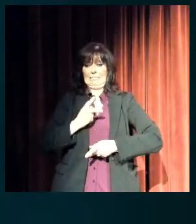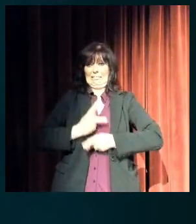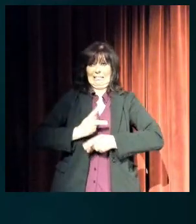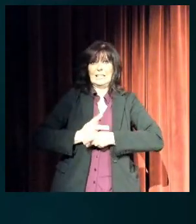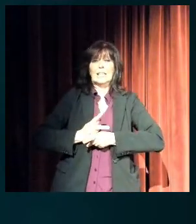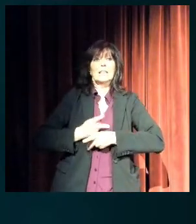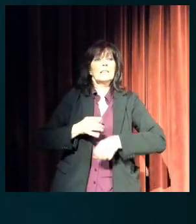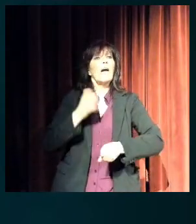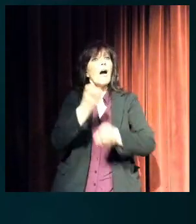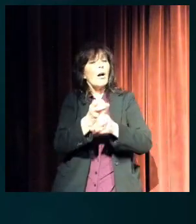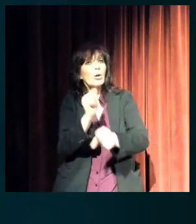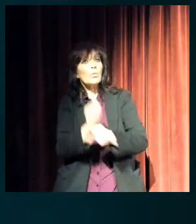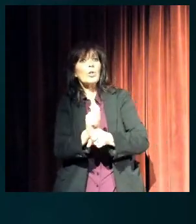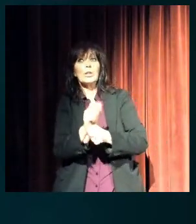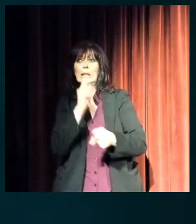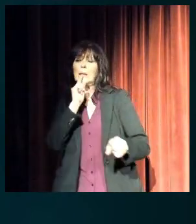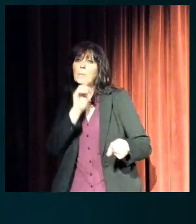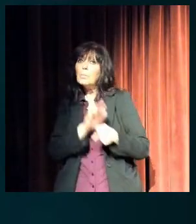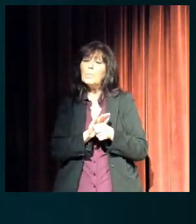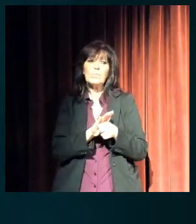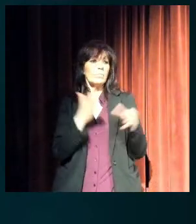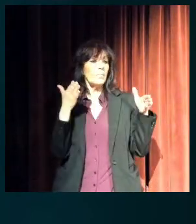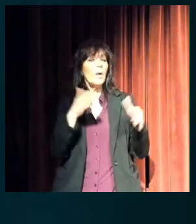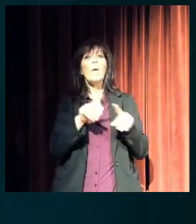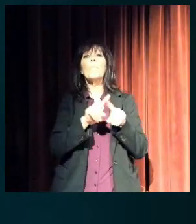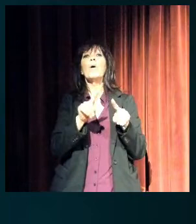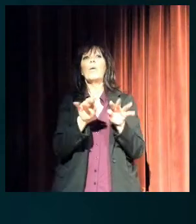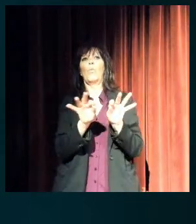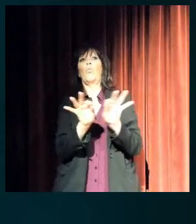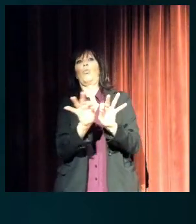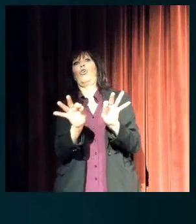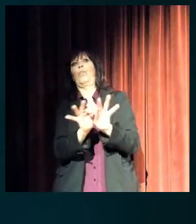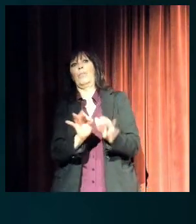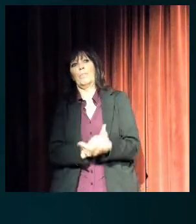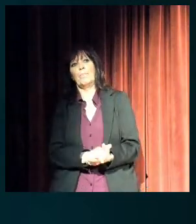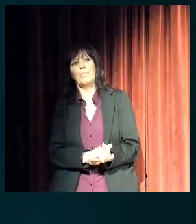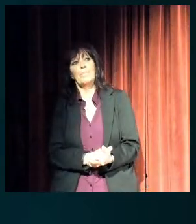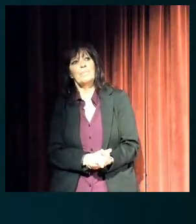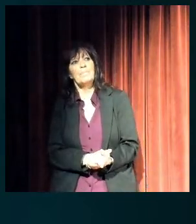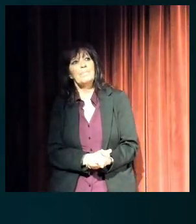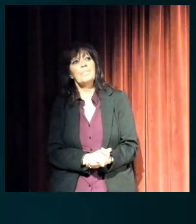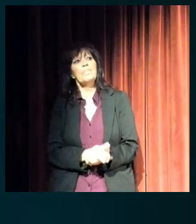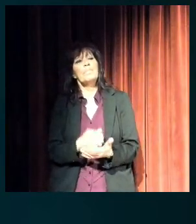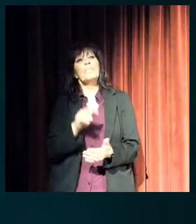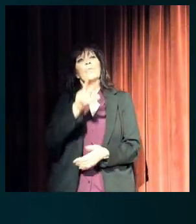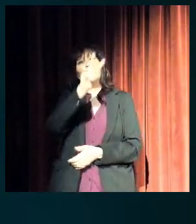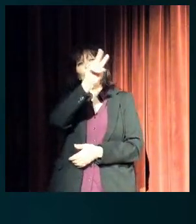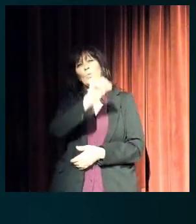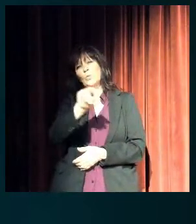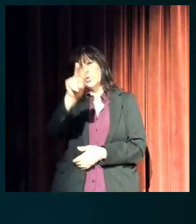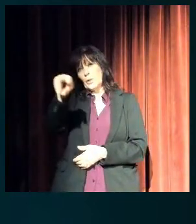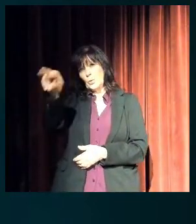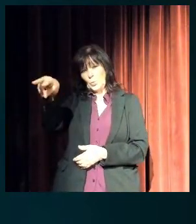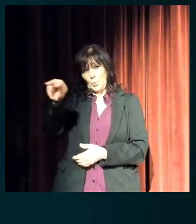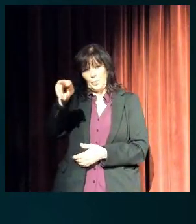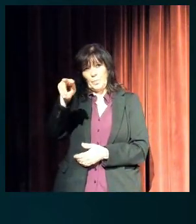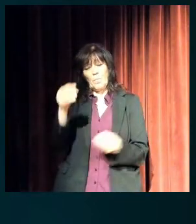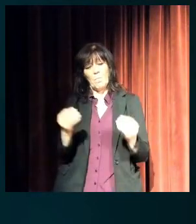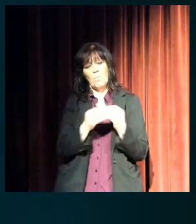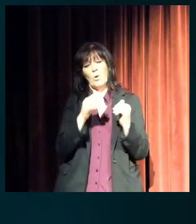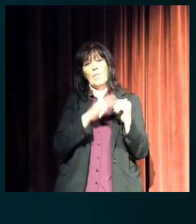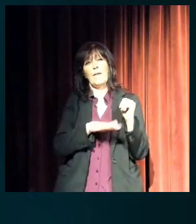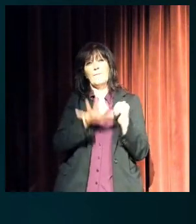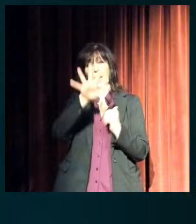has taken hard work and commitment, but it is all worth it. In 2022, more